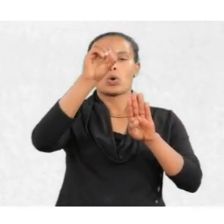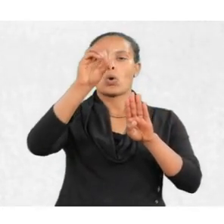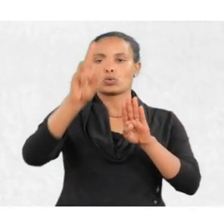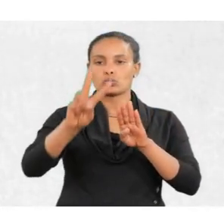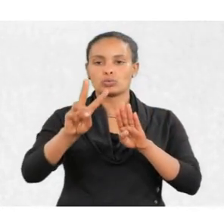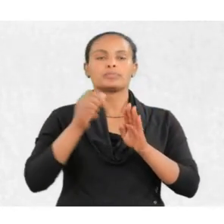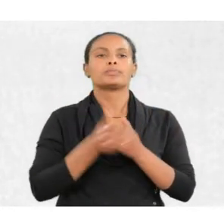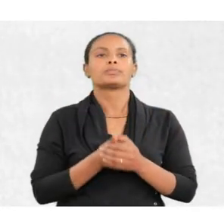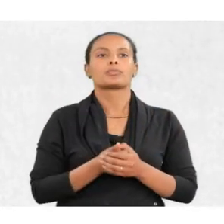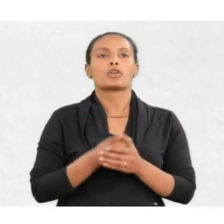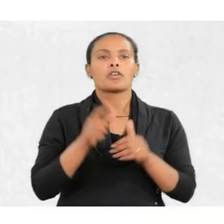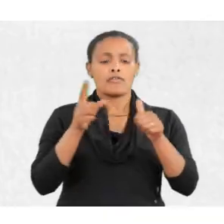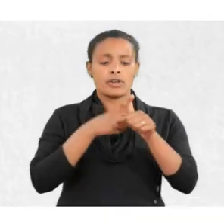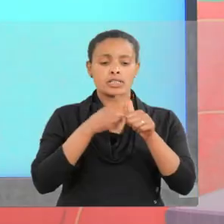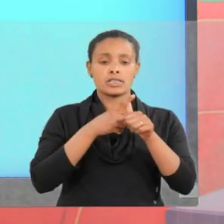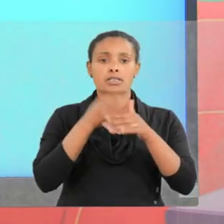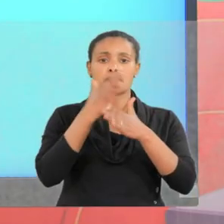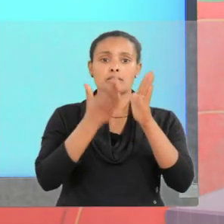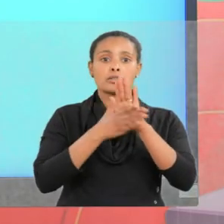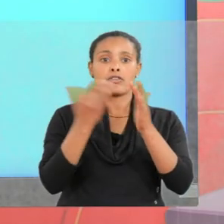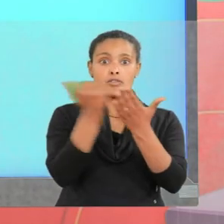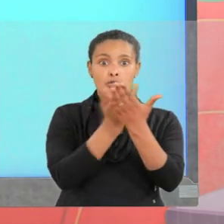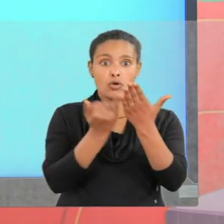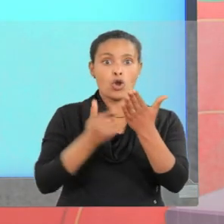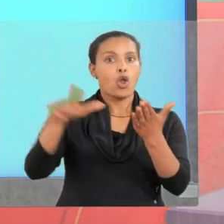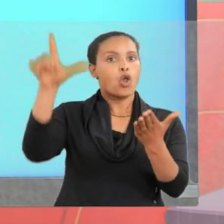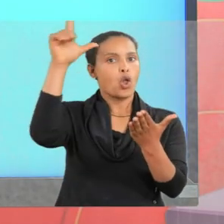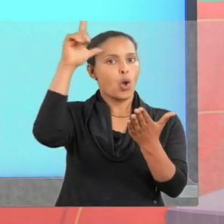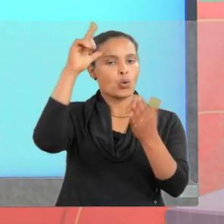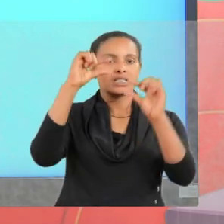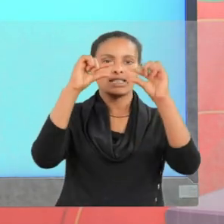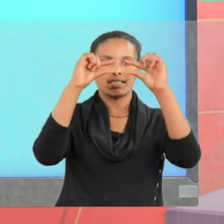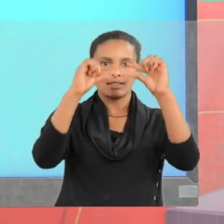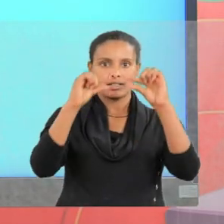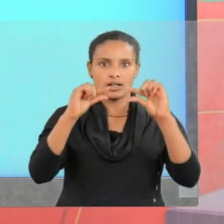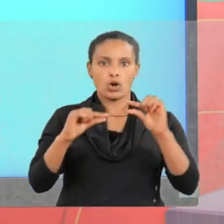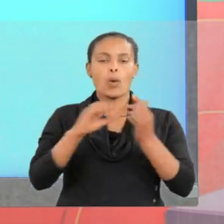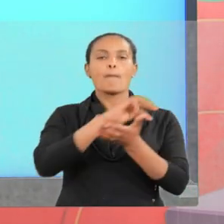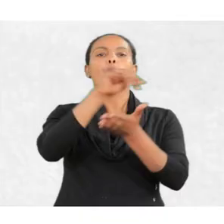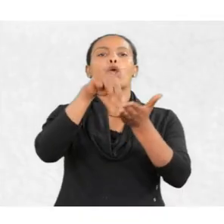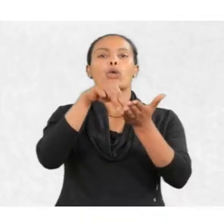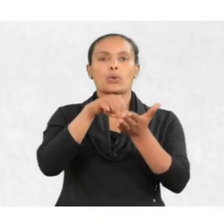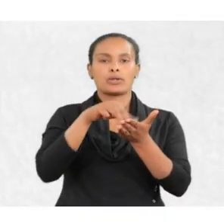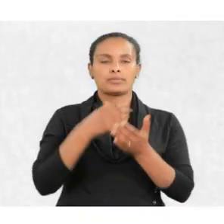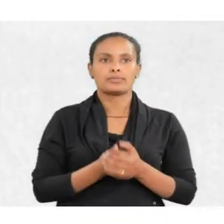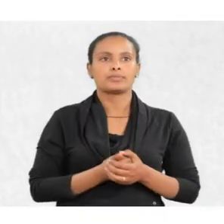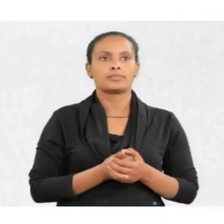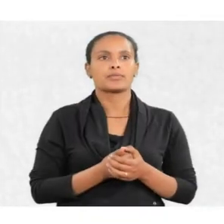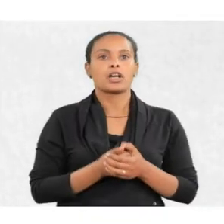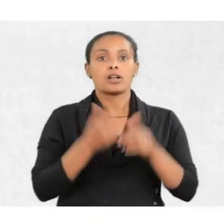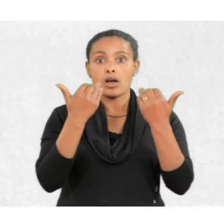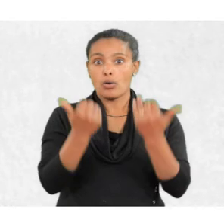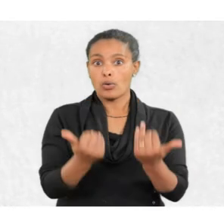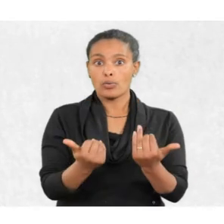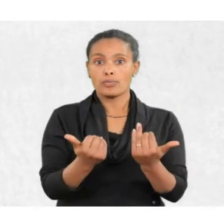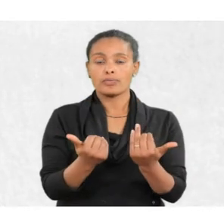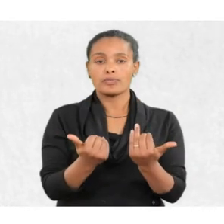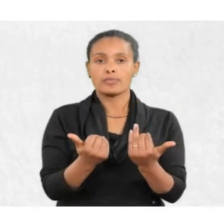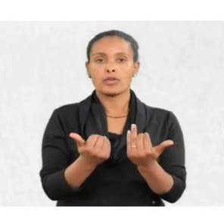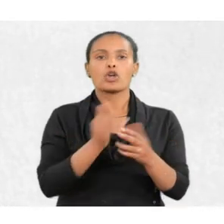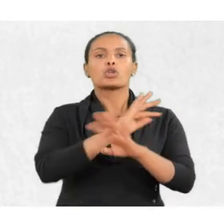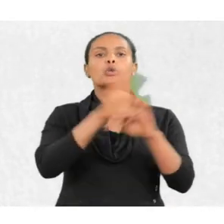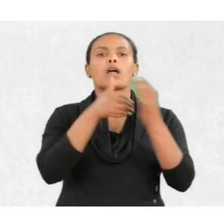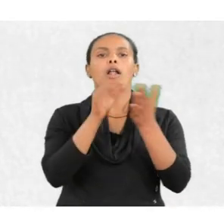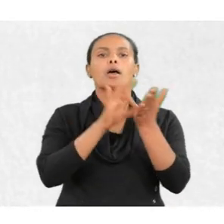dioxide. Your first step is to draw the Lewis structure of the molecule. Now,